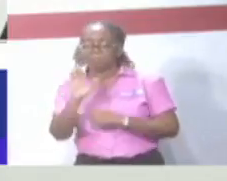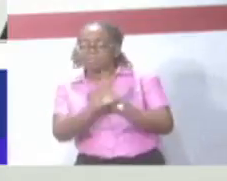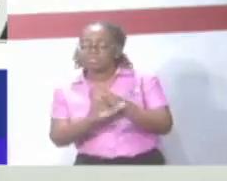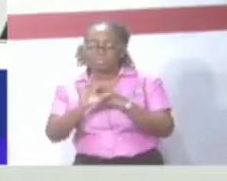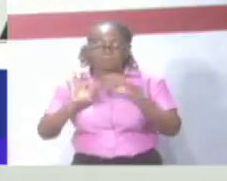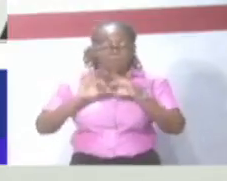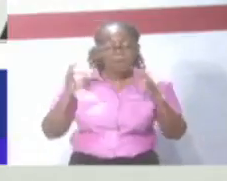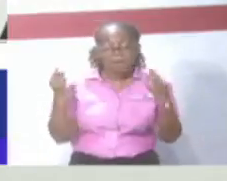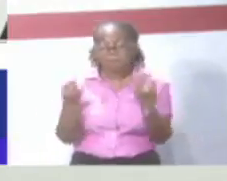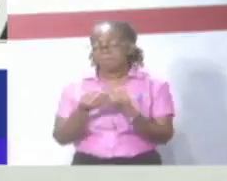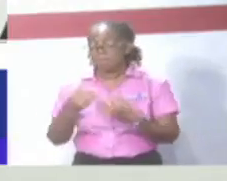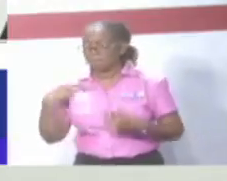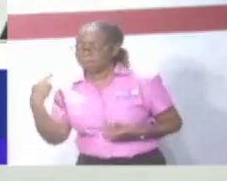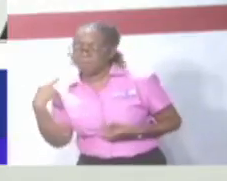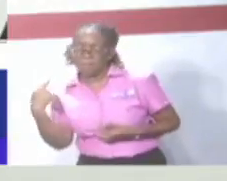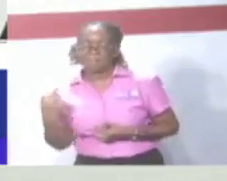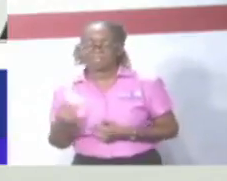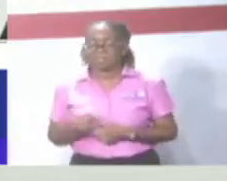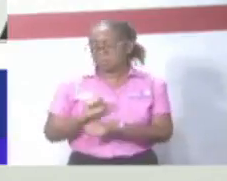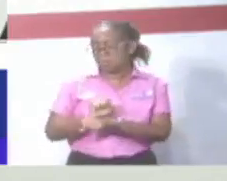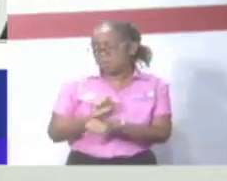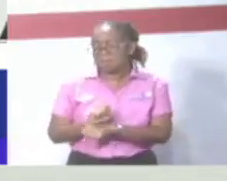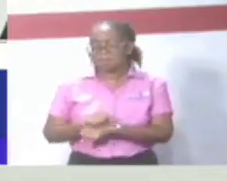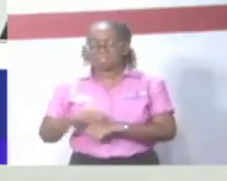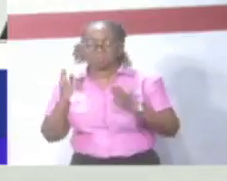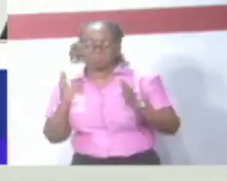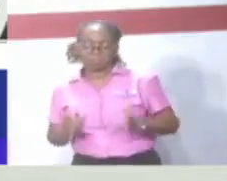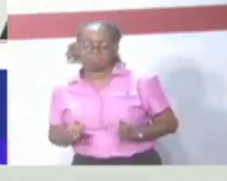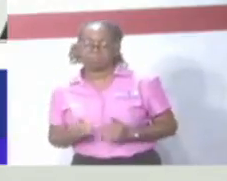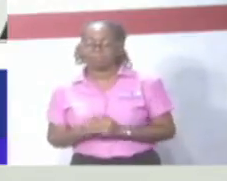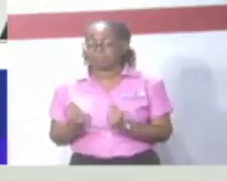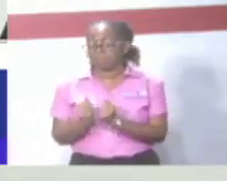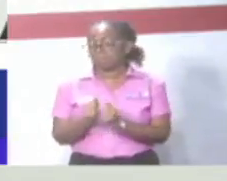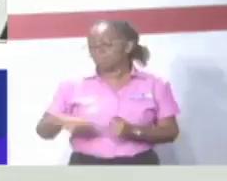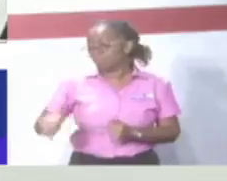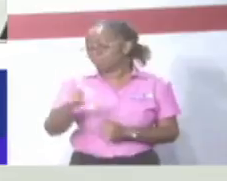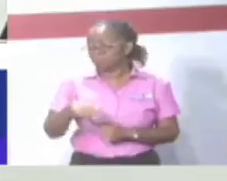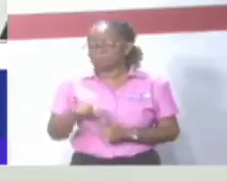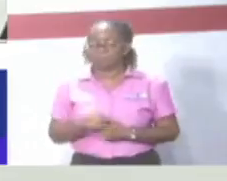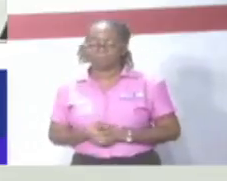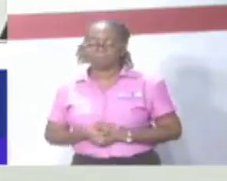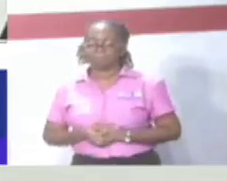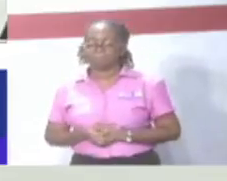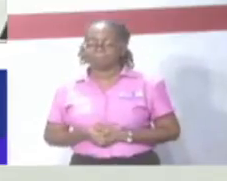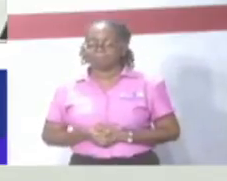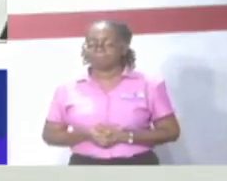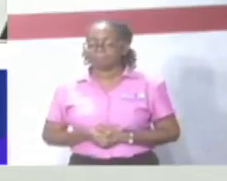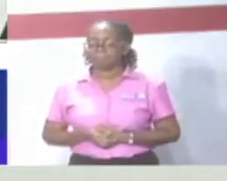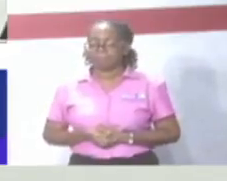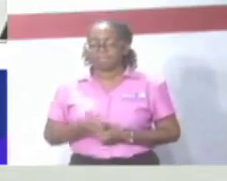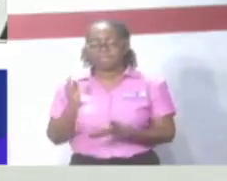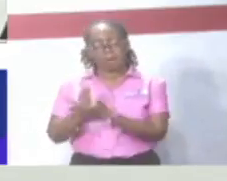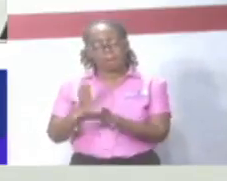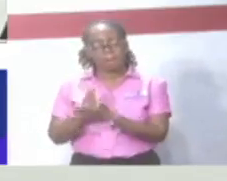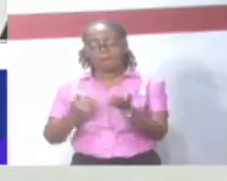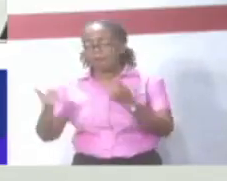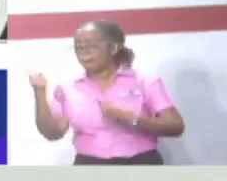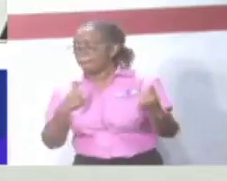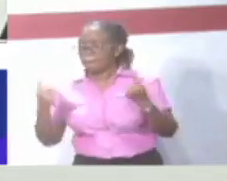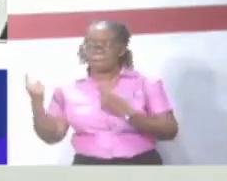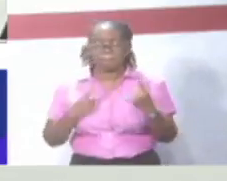your co-workers from becoming an admission into one of our 9 hospitals in the parallel healthcare system